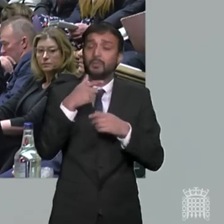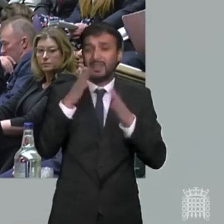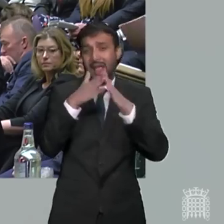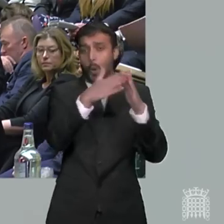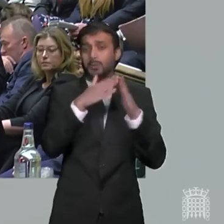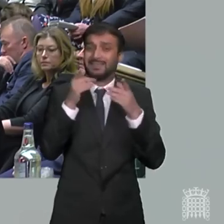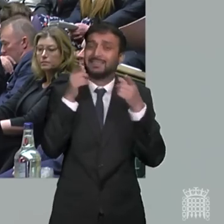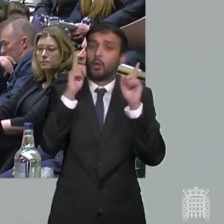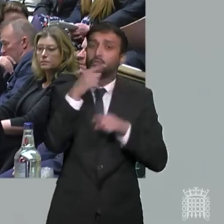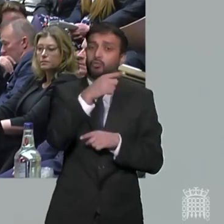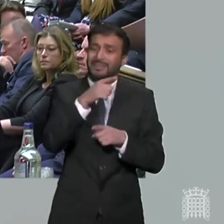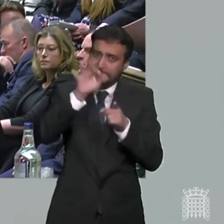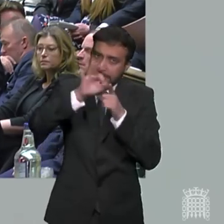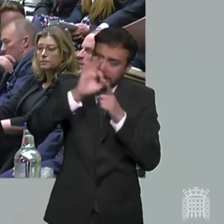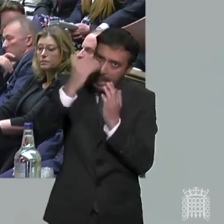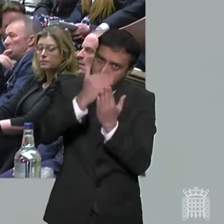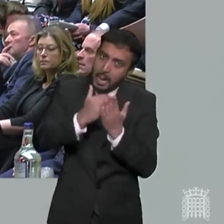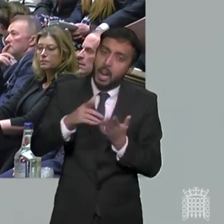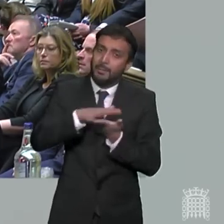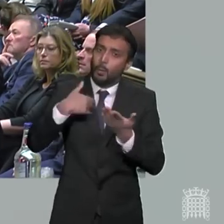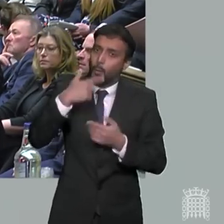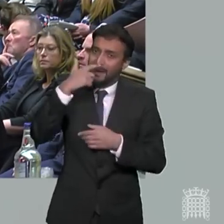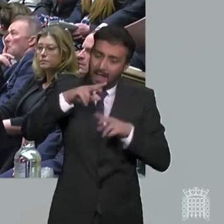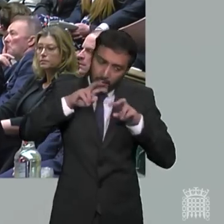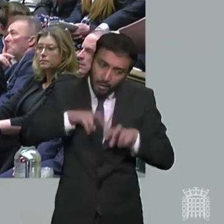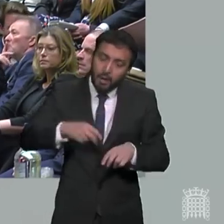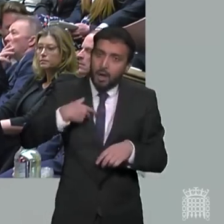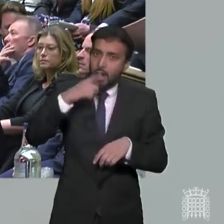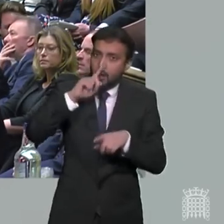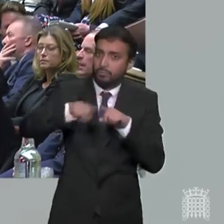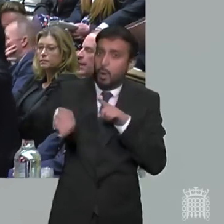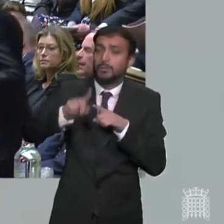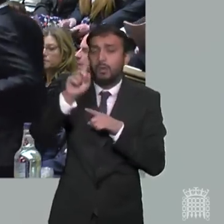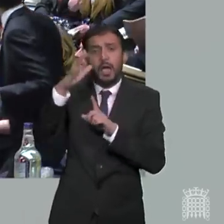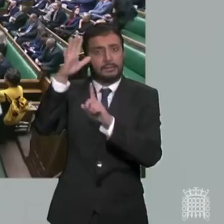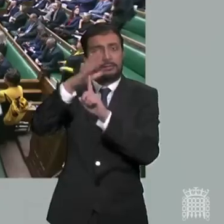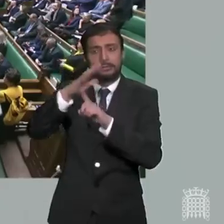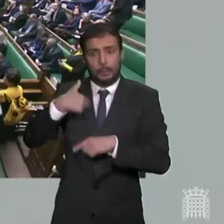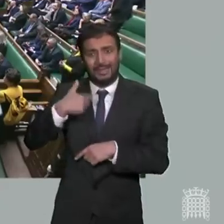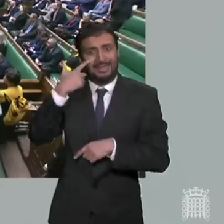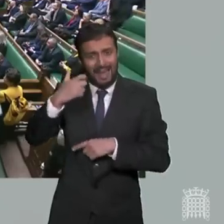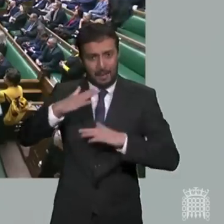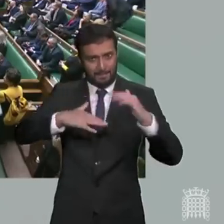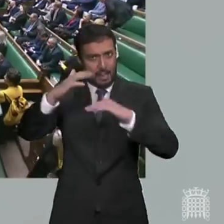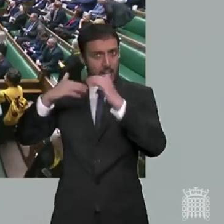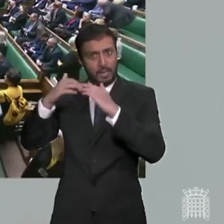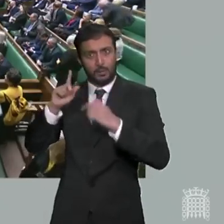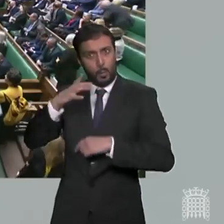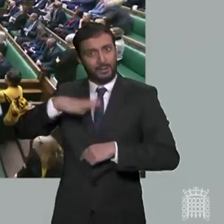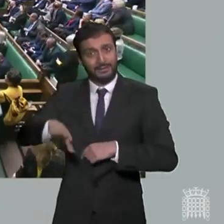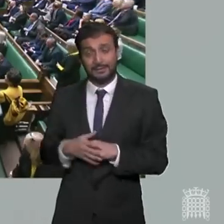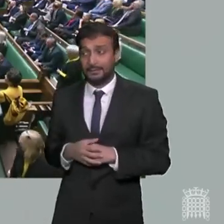full response, but praise her council to trying to make sure that we can build the homes where we need them. Dame Diana Johnson. Thank you, Mr.